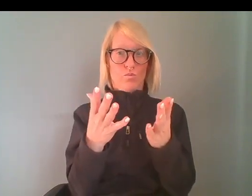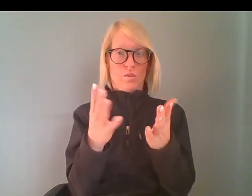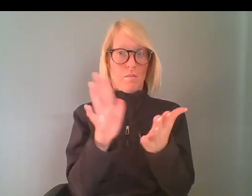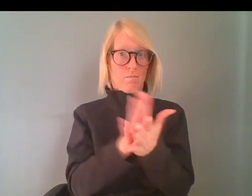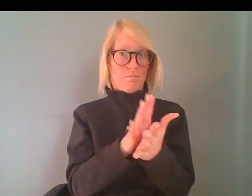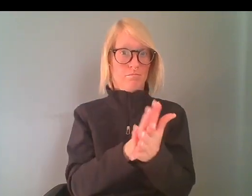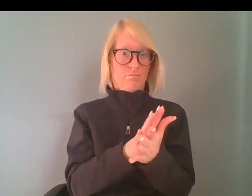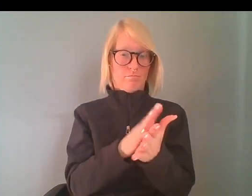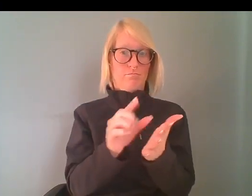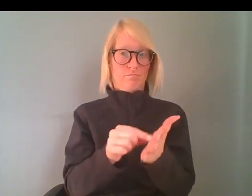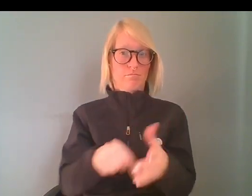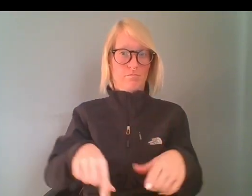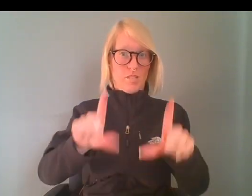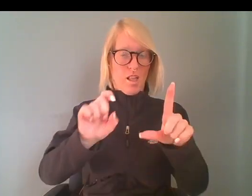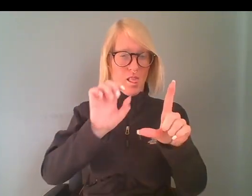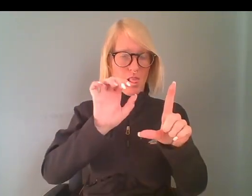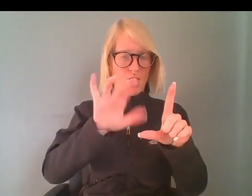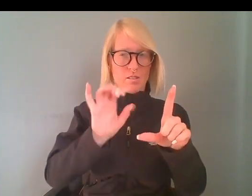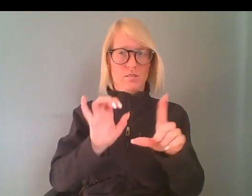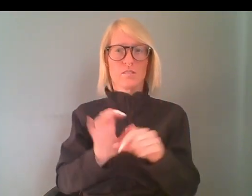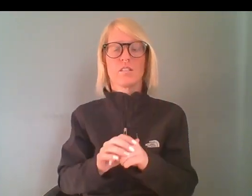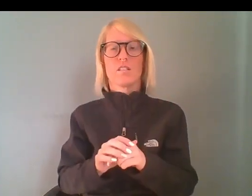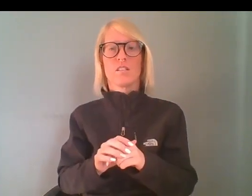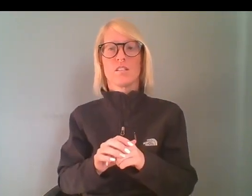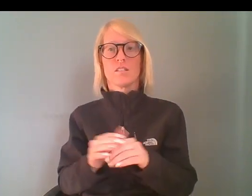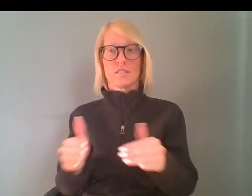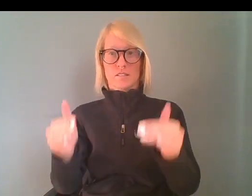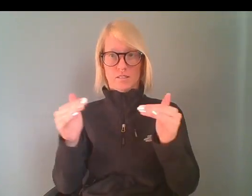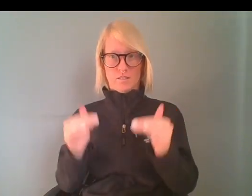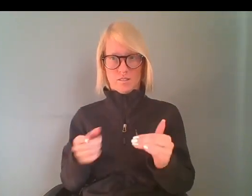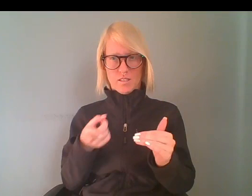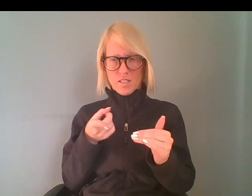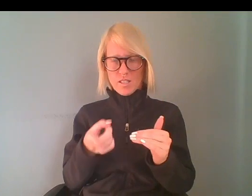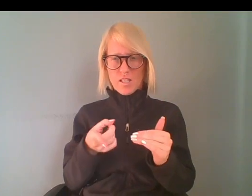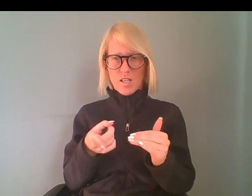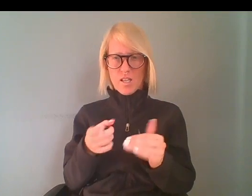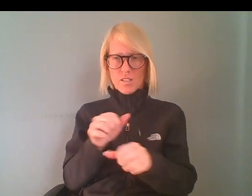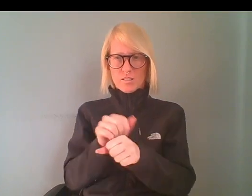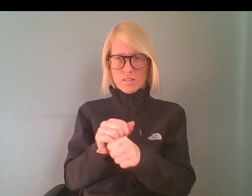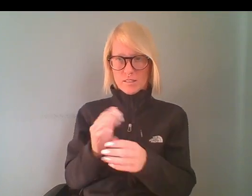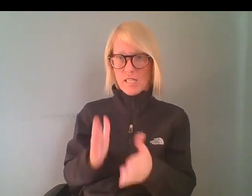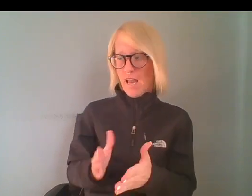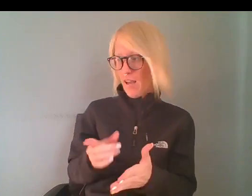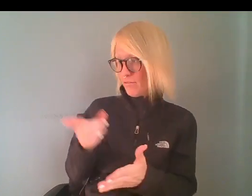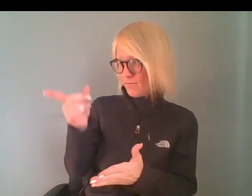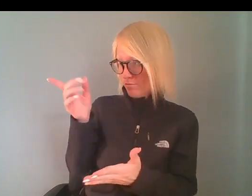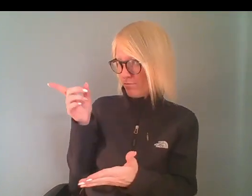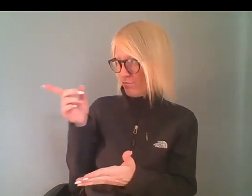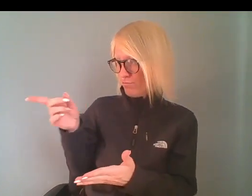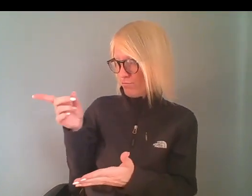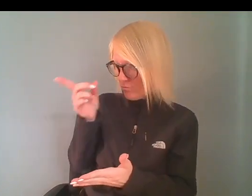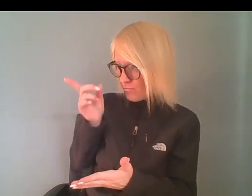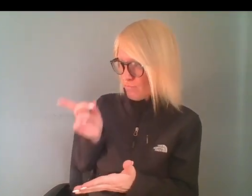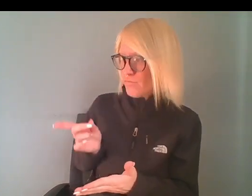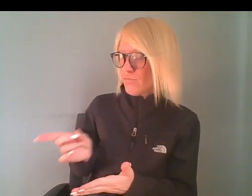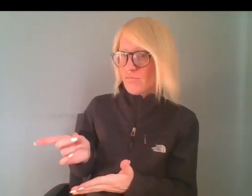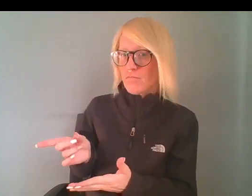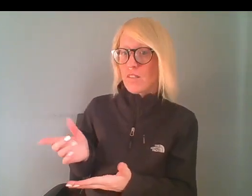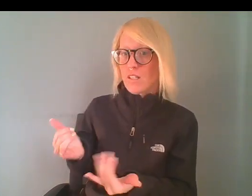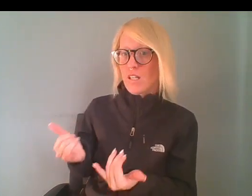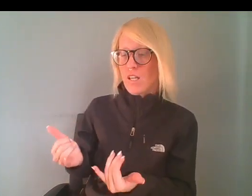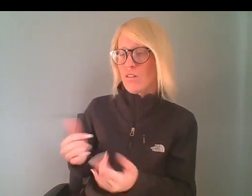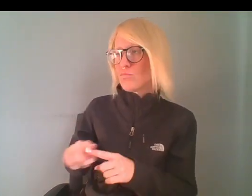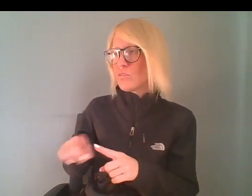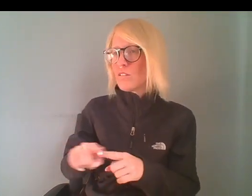And this is the staff that are currently on Twitter. Their most current tweets feed into the blog, so you can see what different staff are